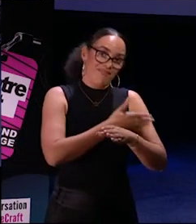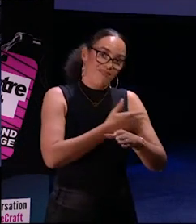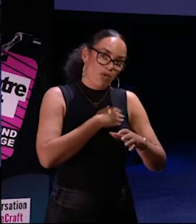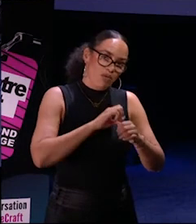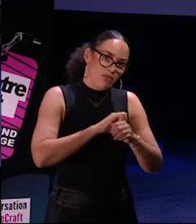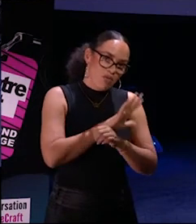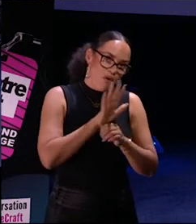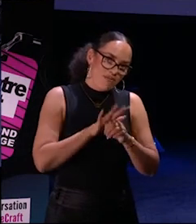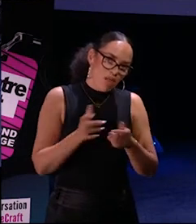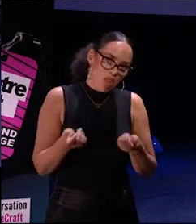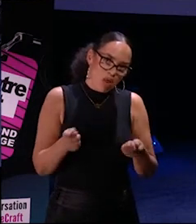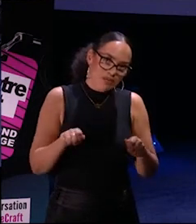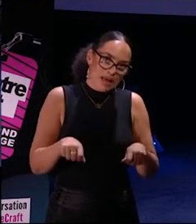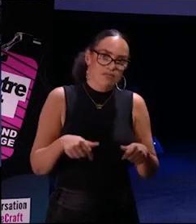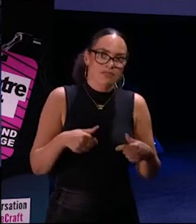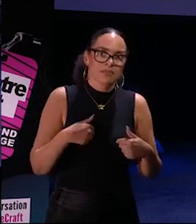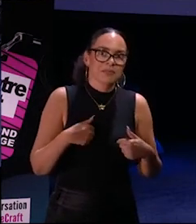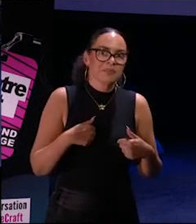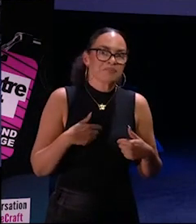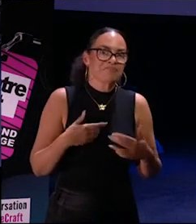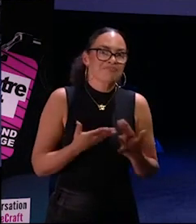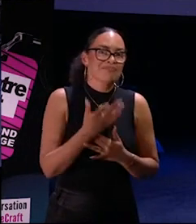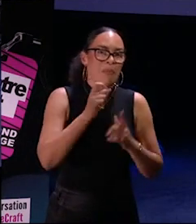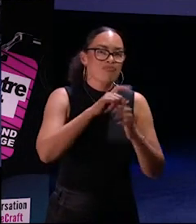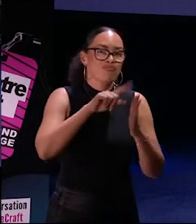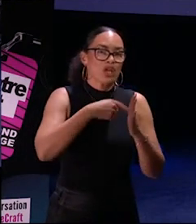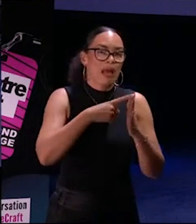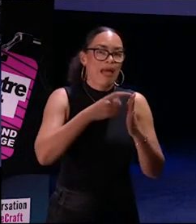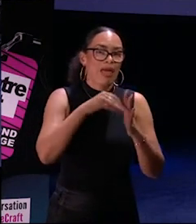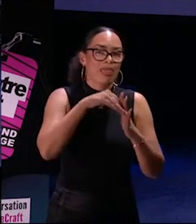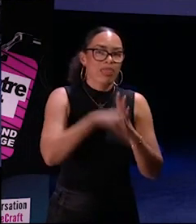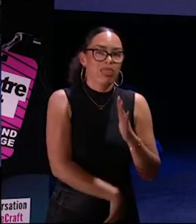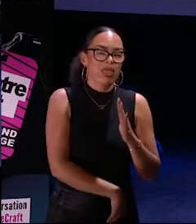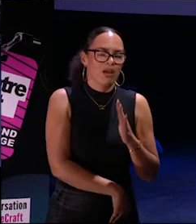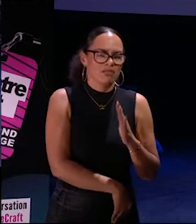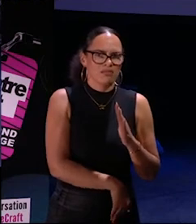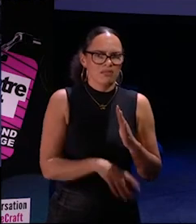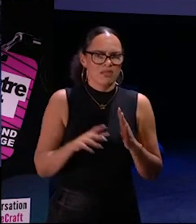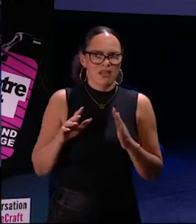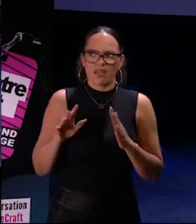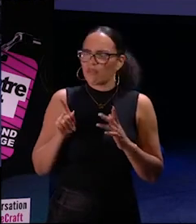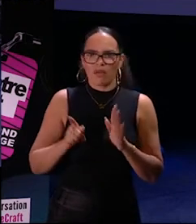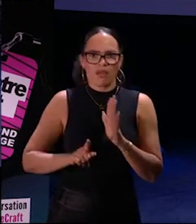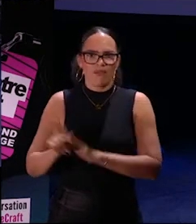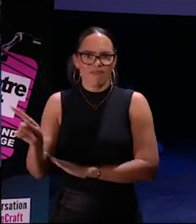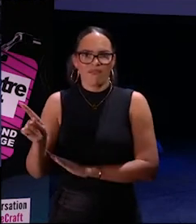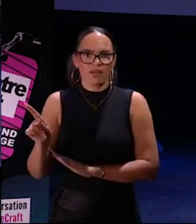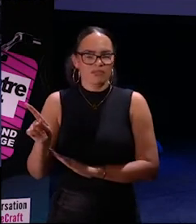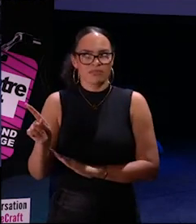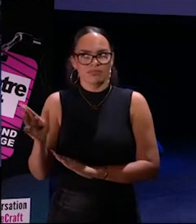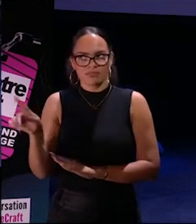a project that fell through, and they were just going to walk away, sorry, but actually Ekaette got onto them, and so I did get my